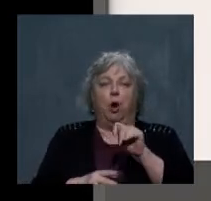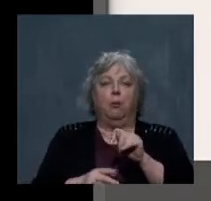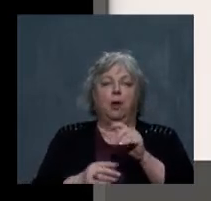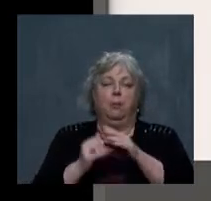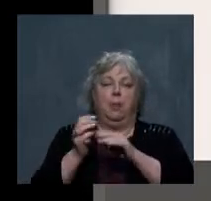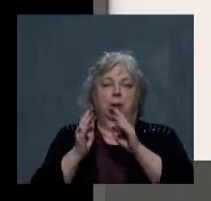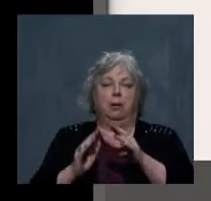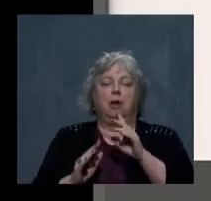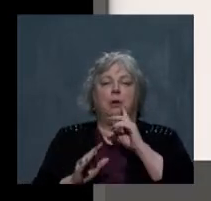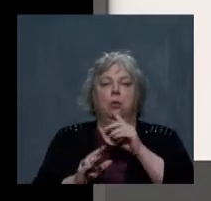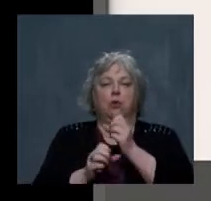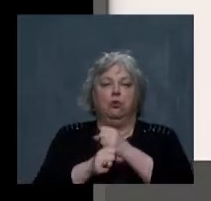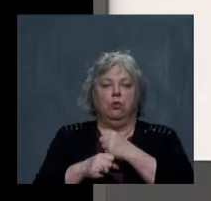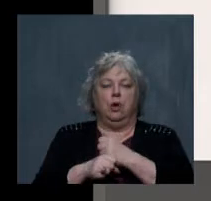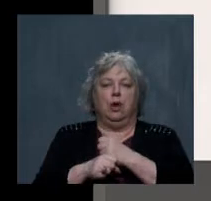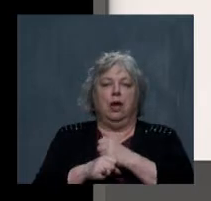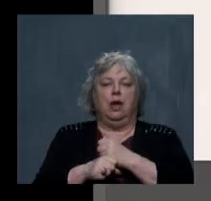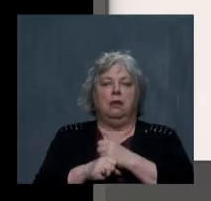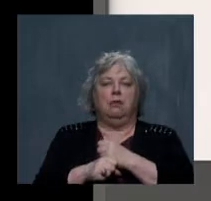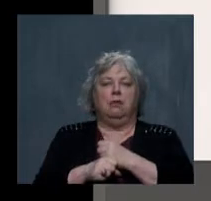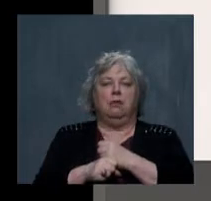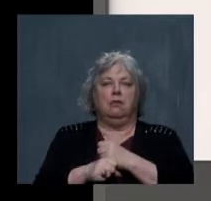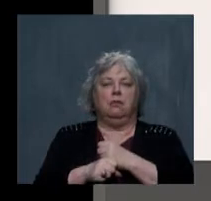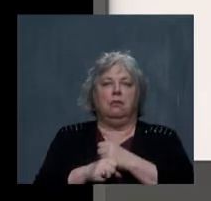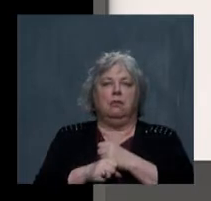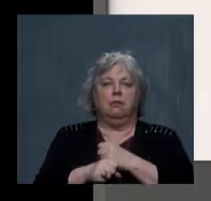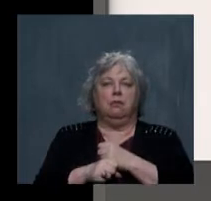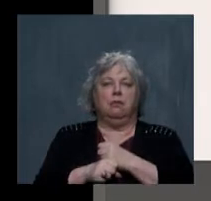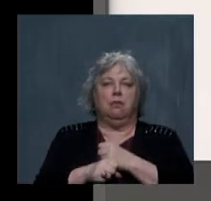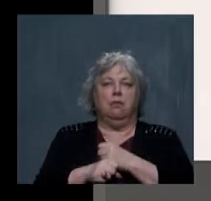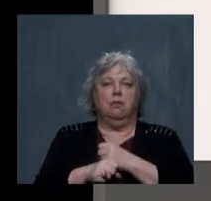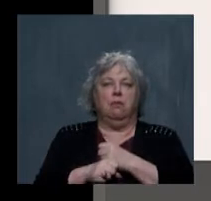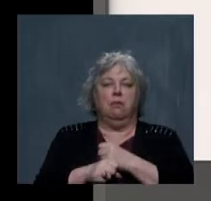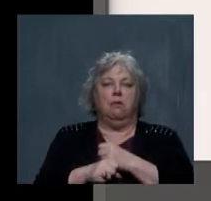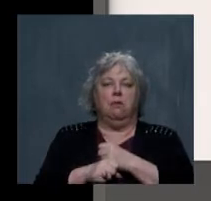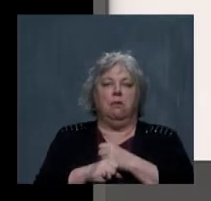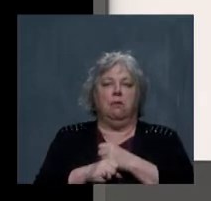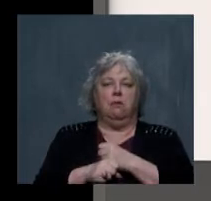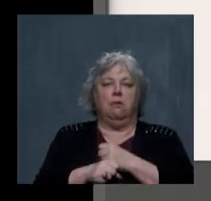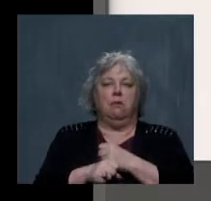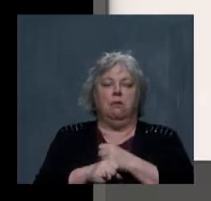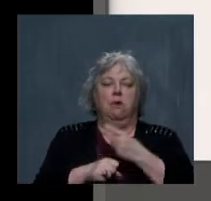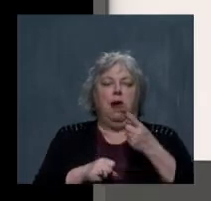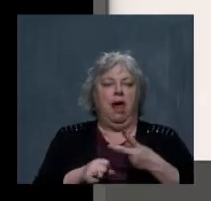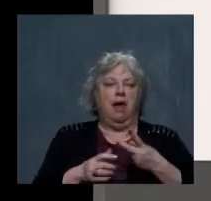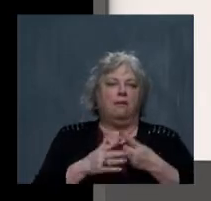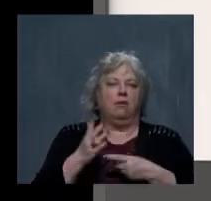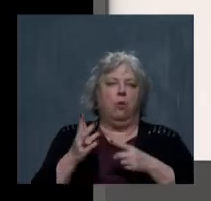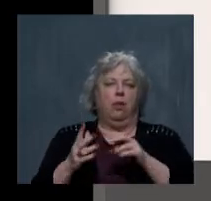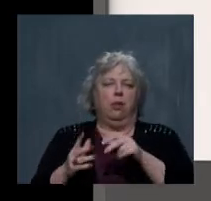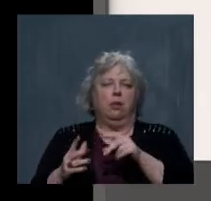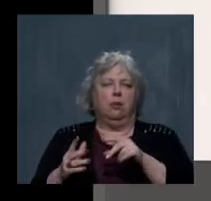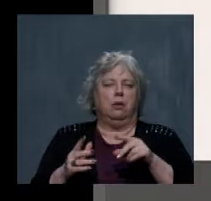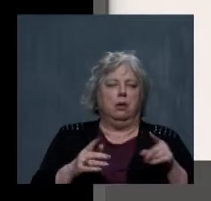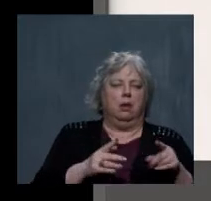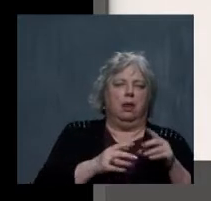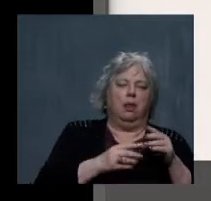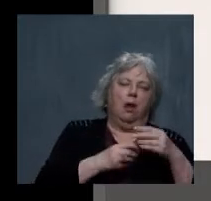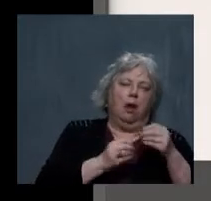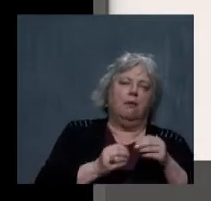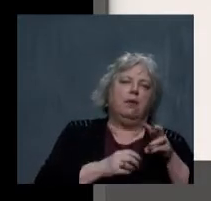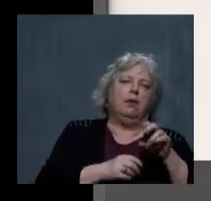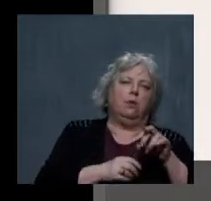use would generate about half what these apartments would, 860 versus 1,600 or so. But